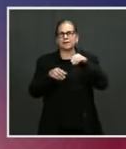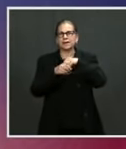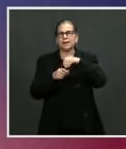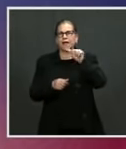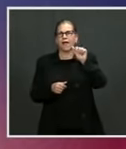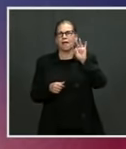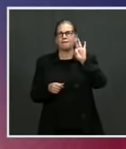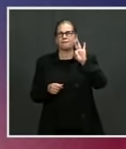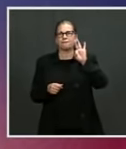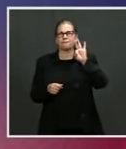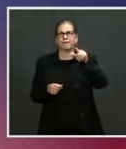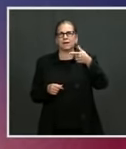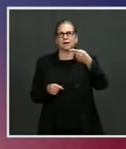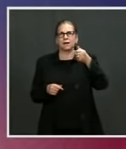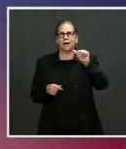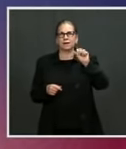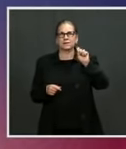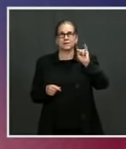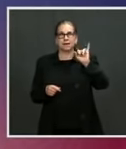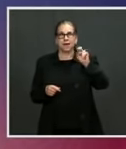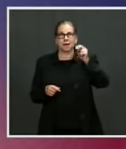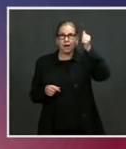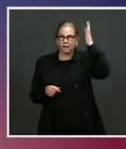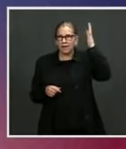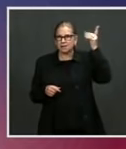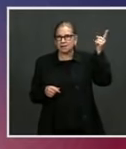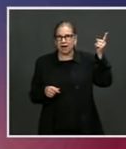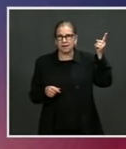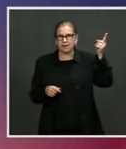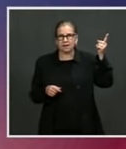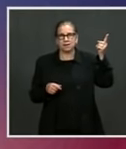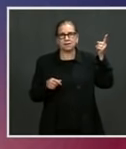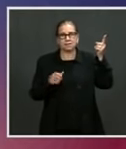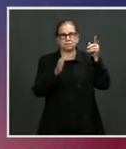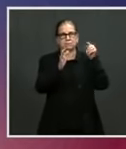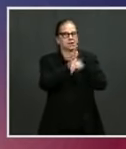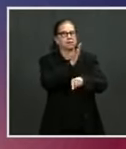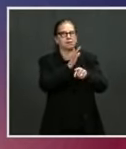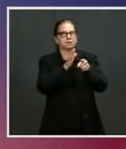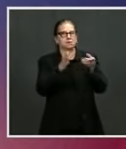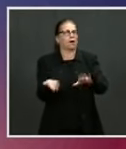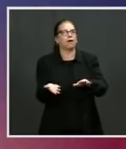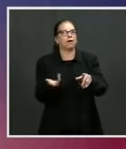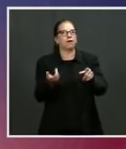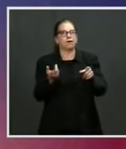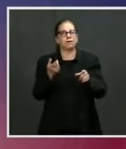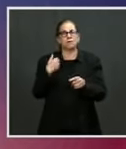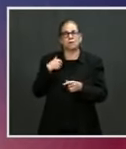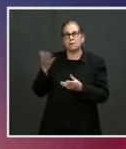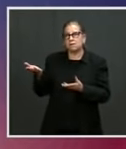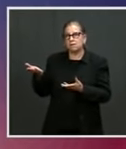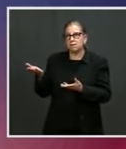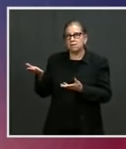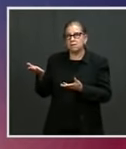The first thing that she said in our meeting was simply, "I'm going to try not to cry."